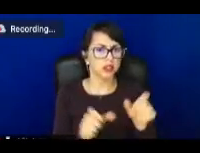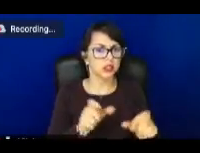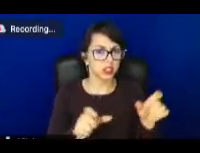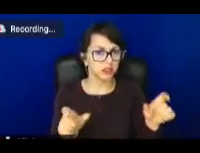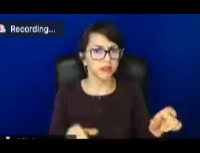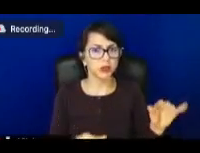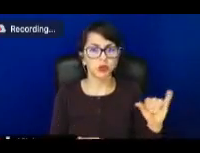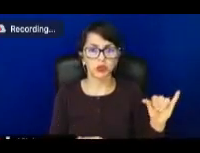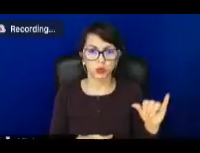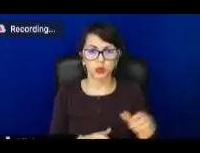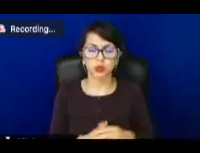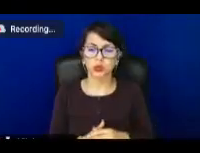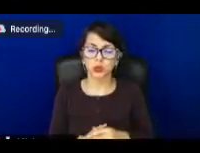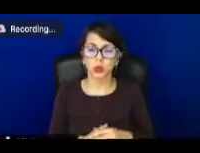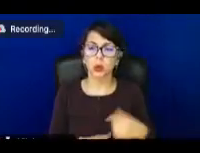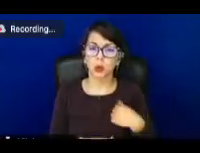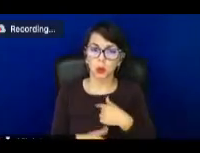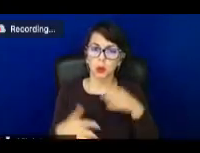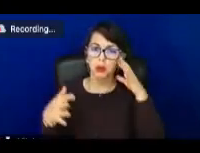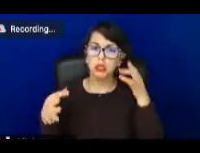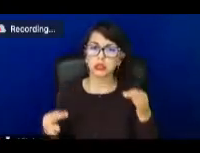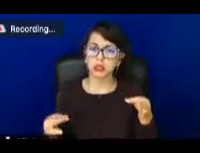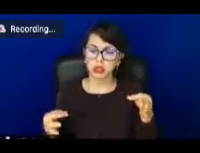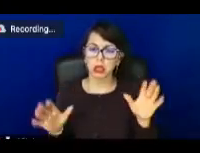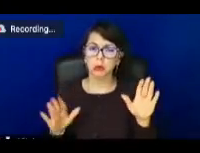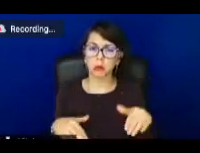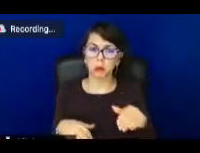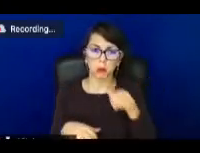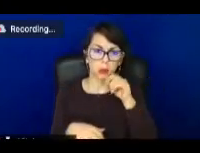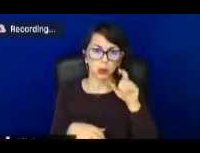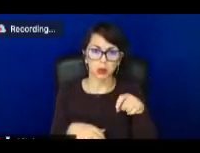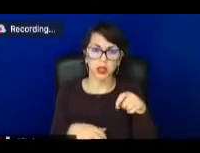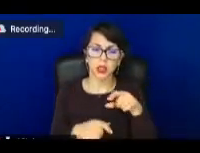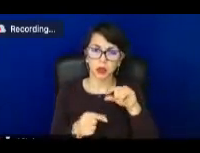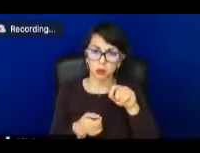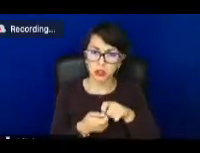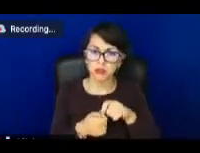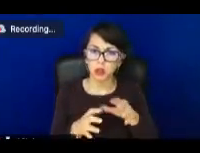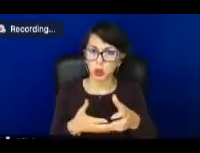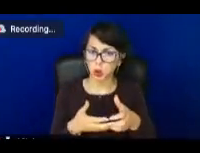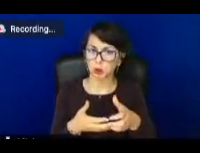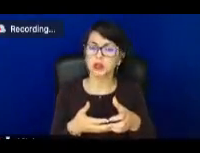so we decided on that at the last meeting.